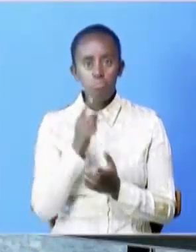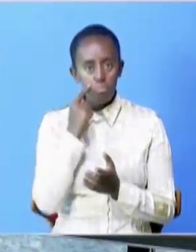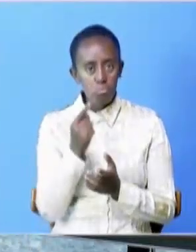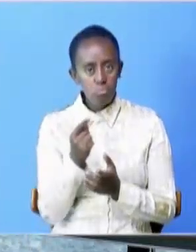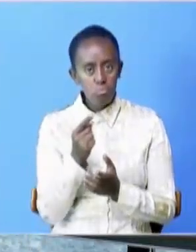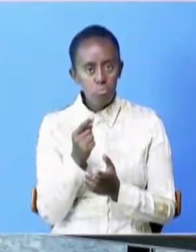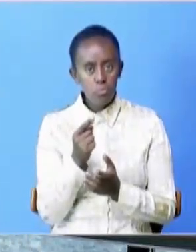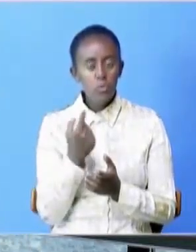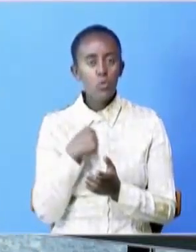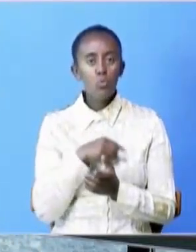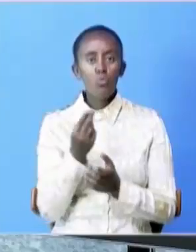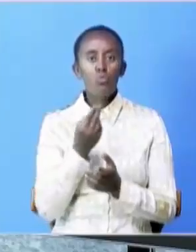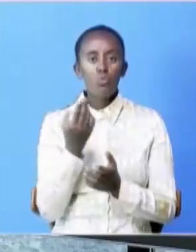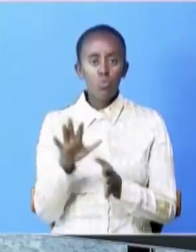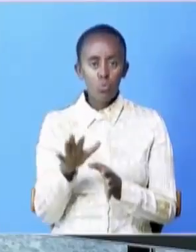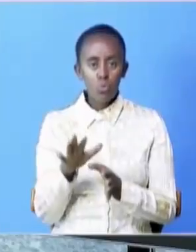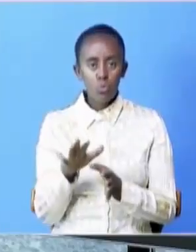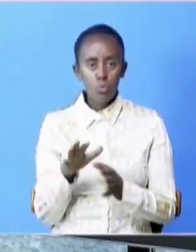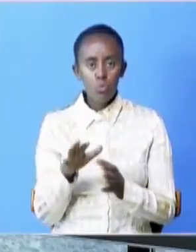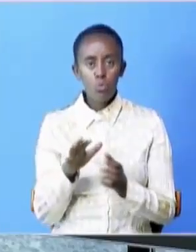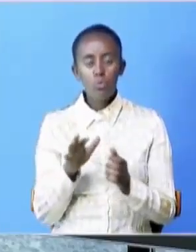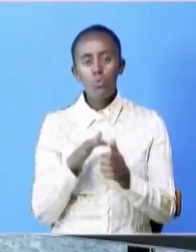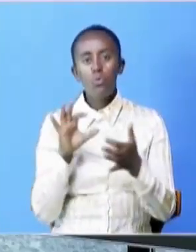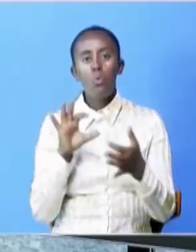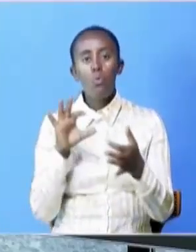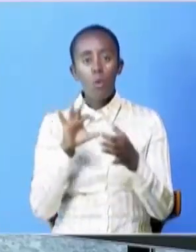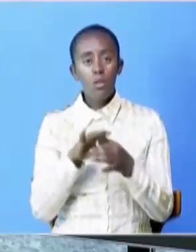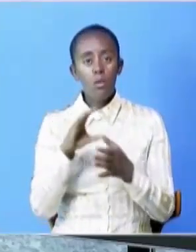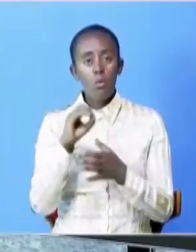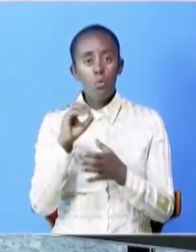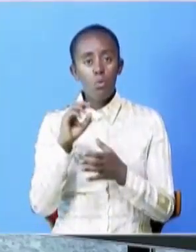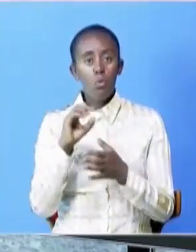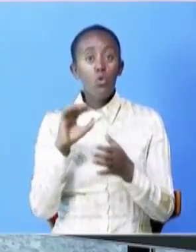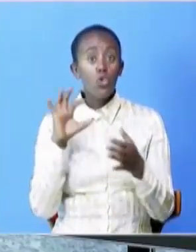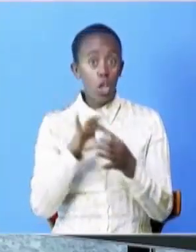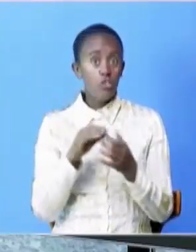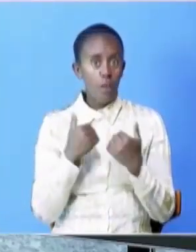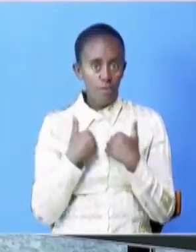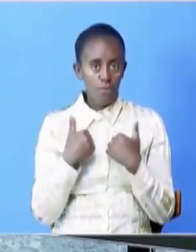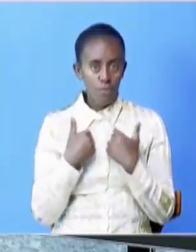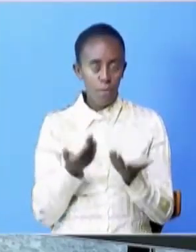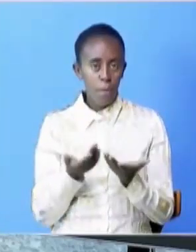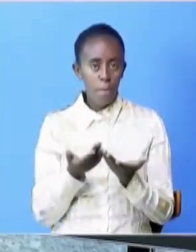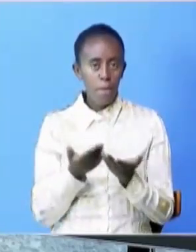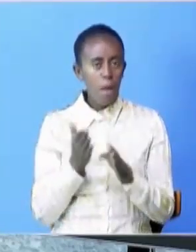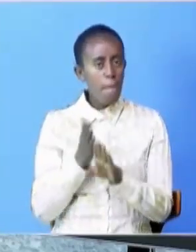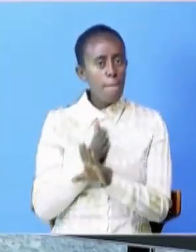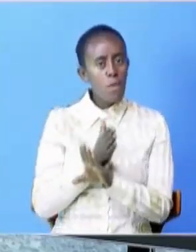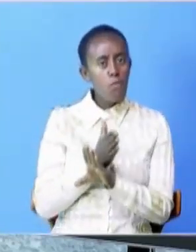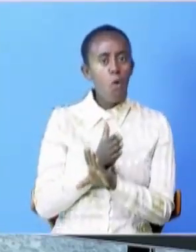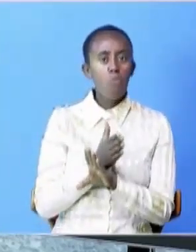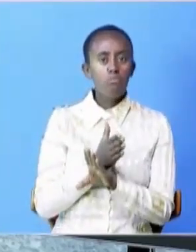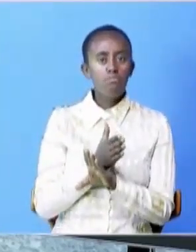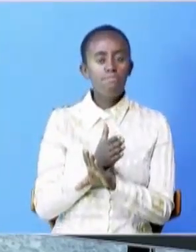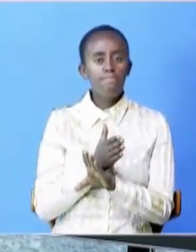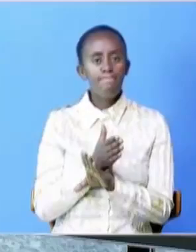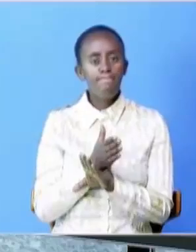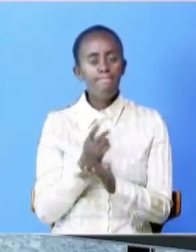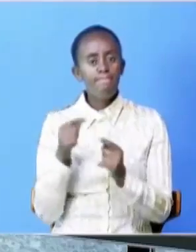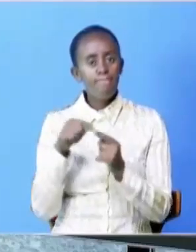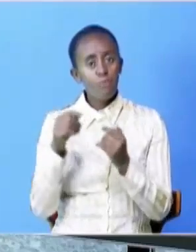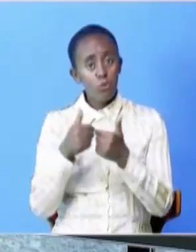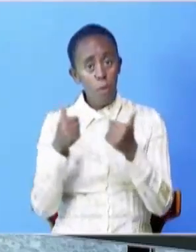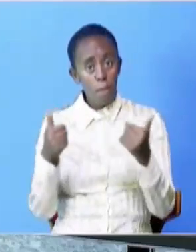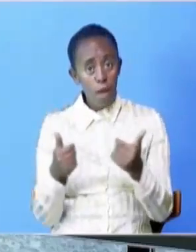here, we have used the coordinating conjunction, so, and before so. So to